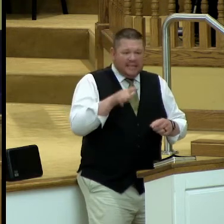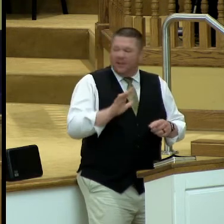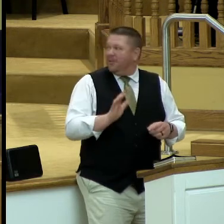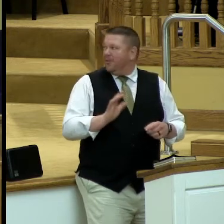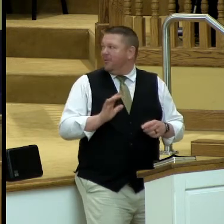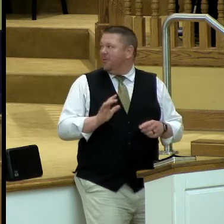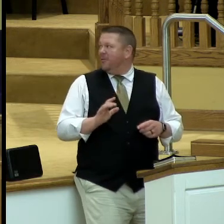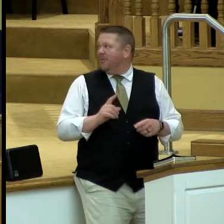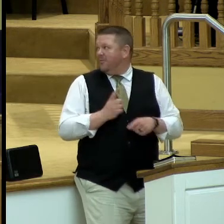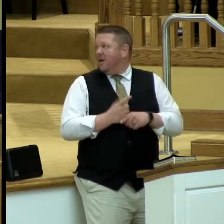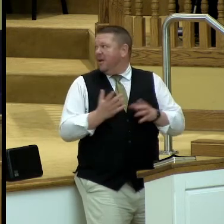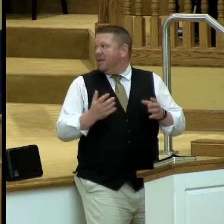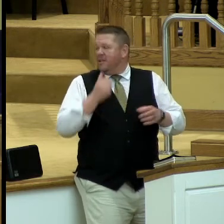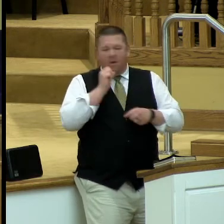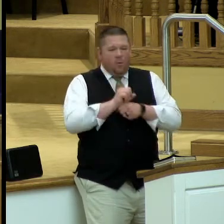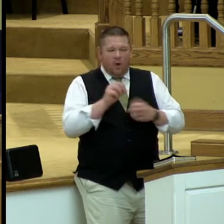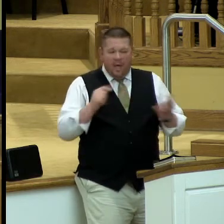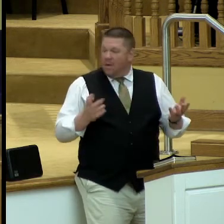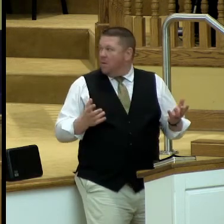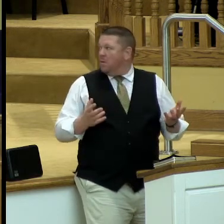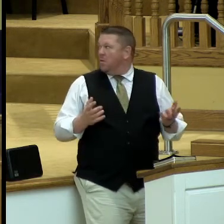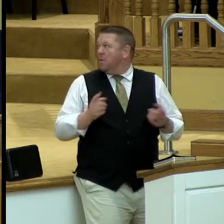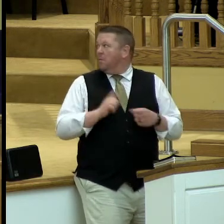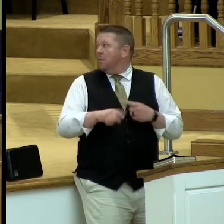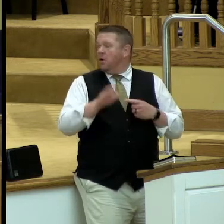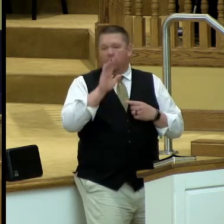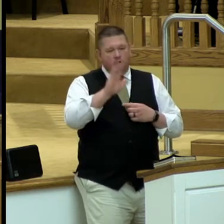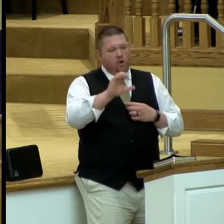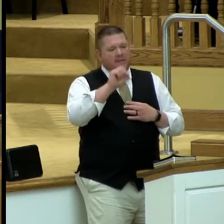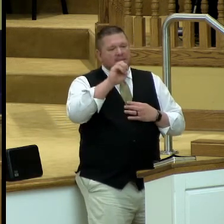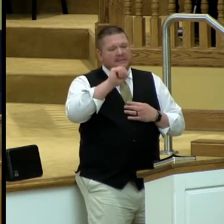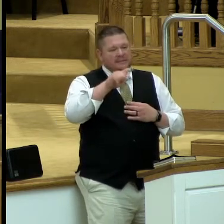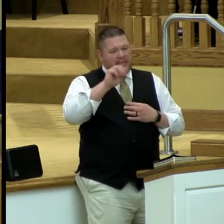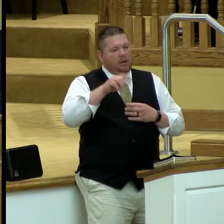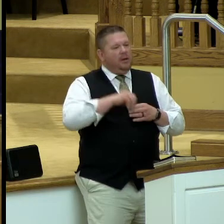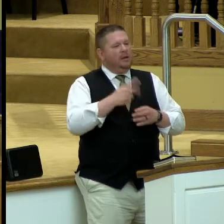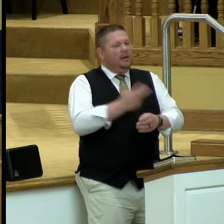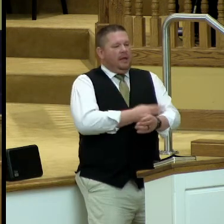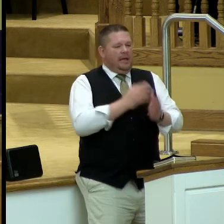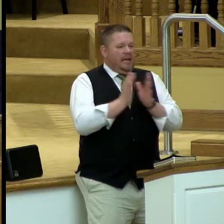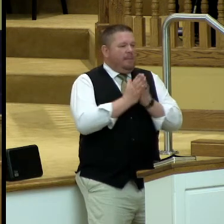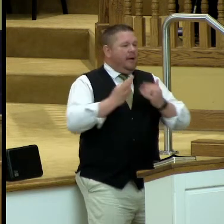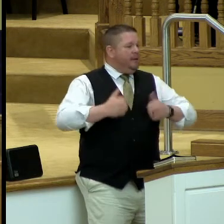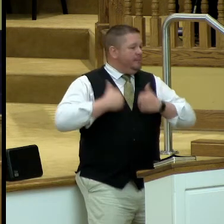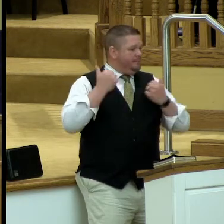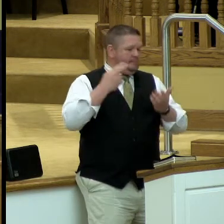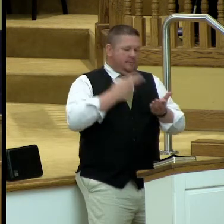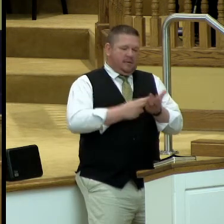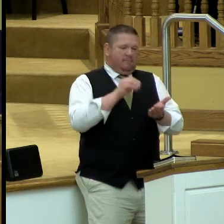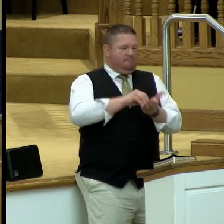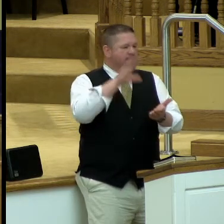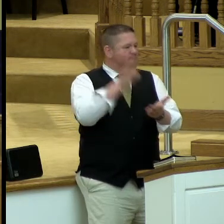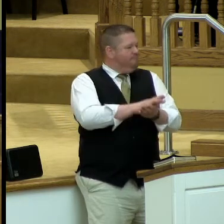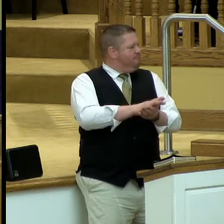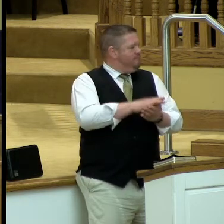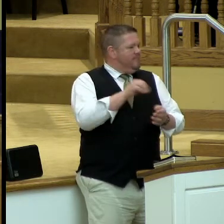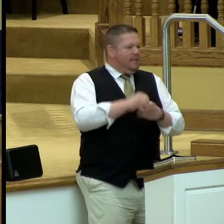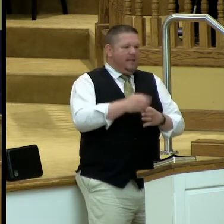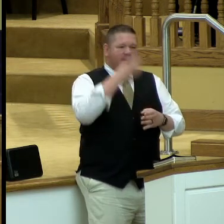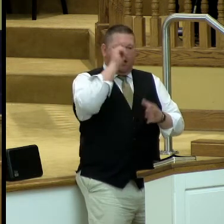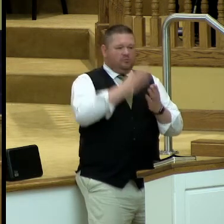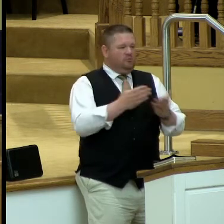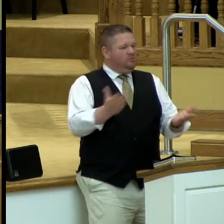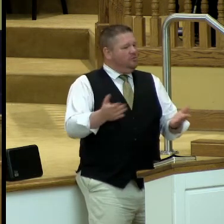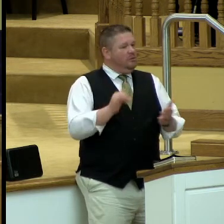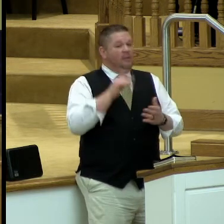unseal it. So, right, it doesn't work out. But you are sealed in the Lamb's Book of Life. Amen. Your soul,